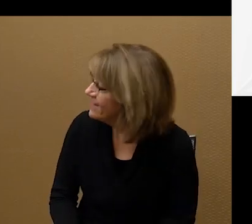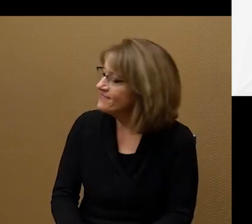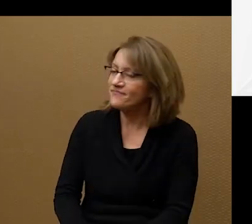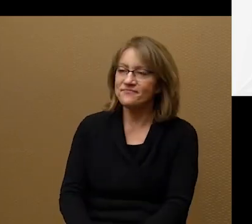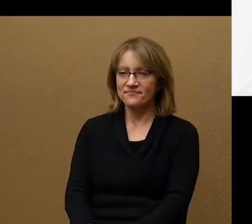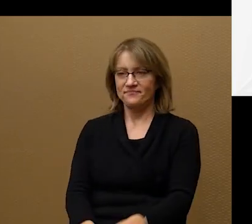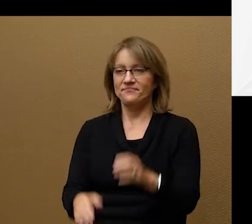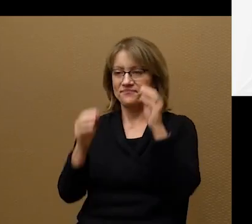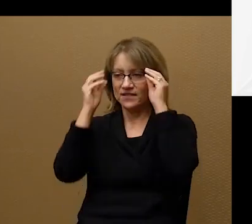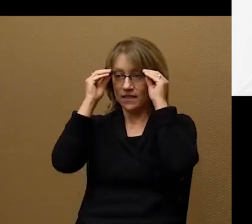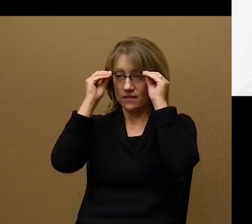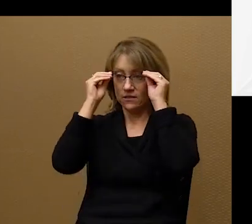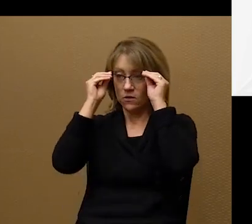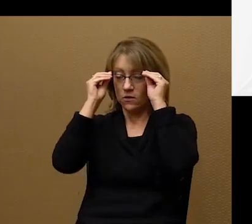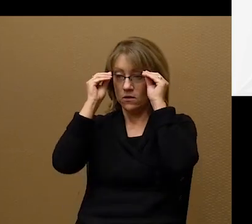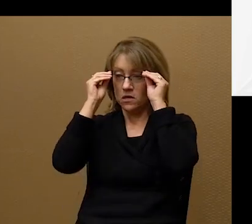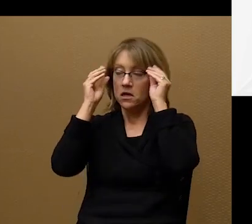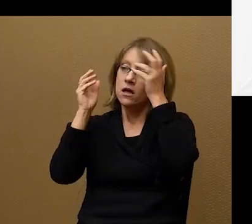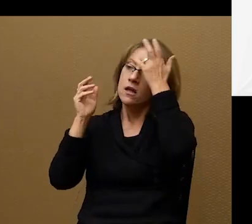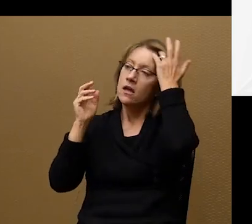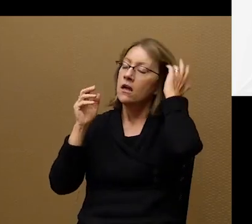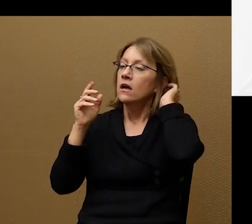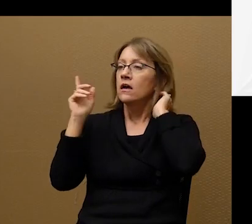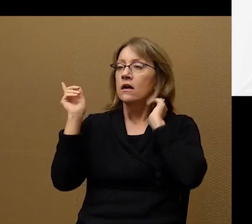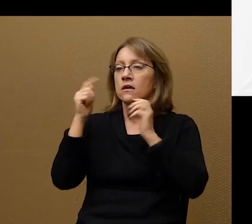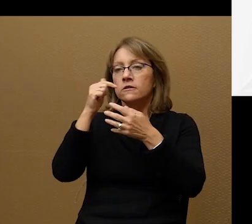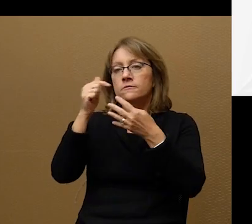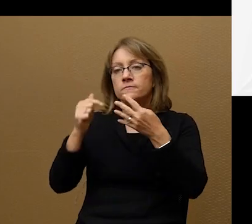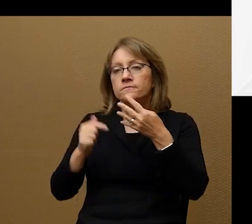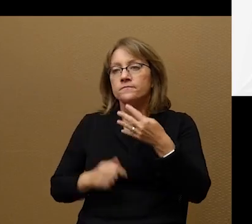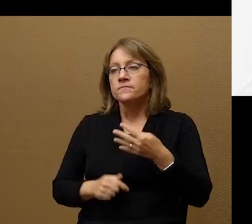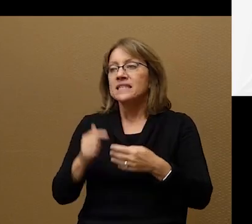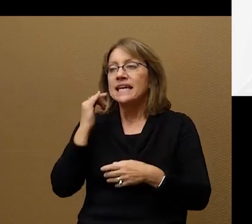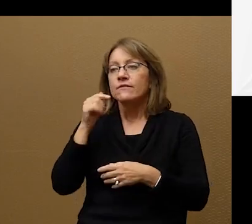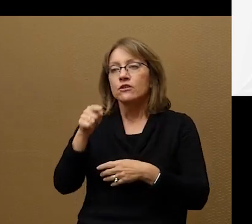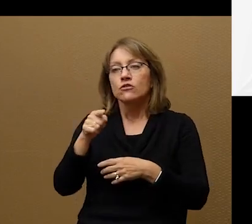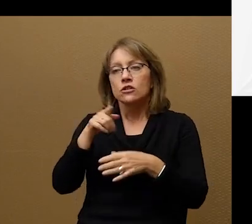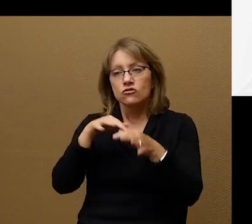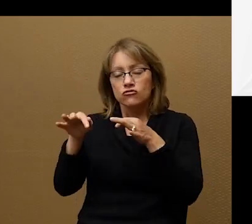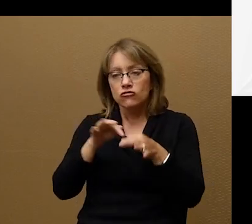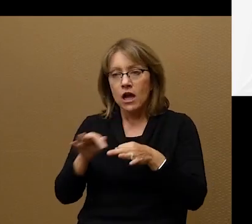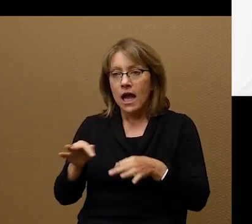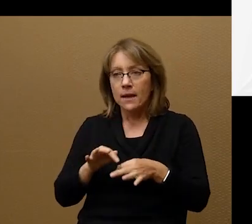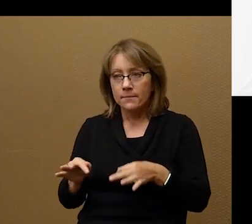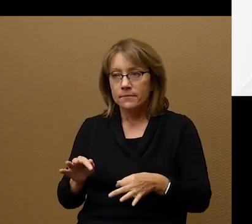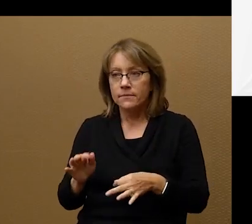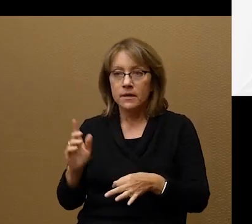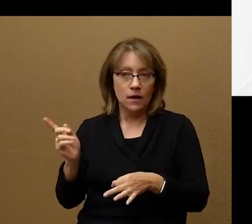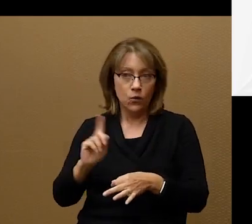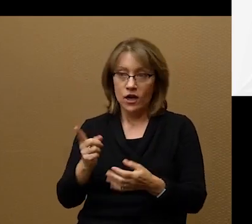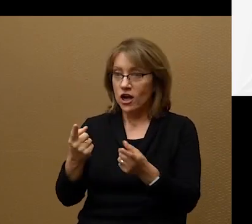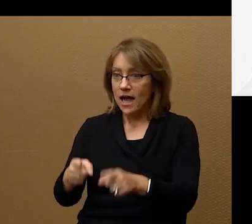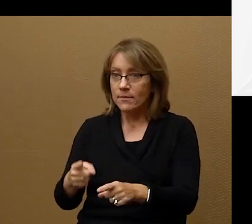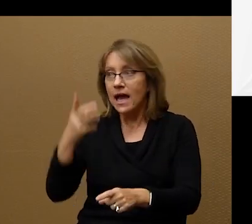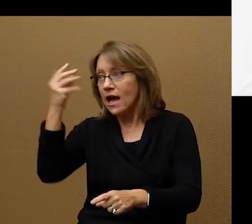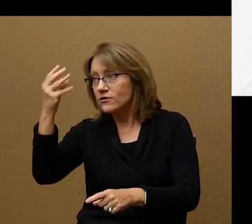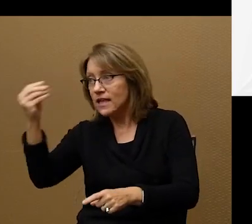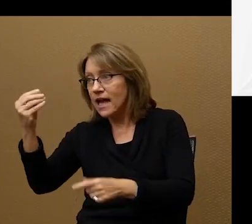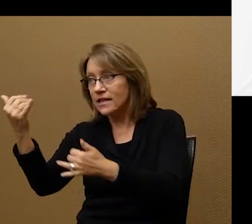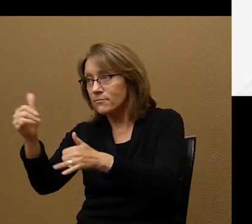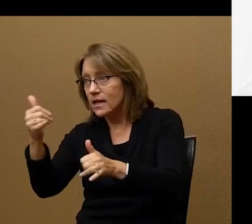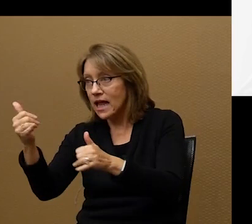So these are the steps, and you describe where it's happening. Is it the playground? Is